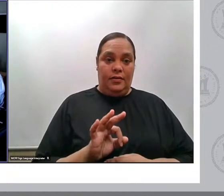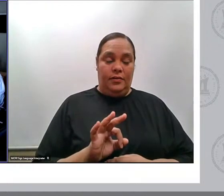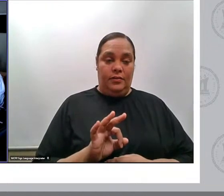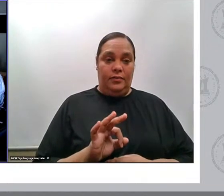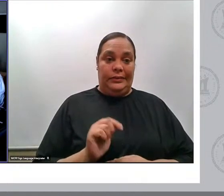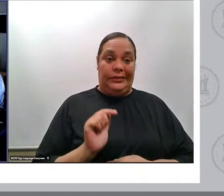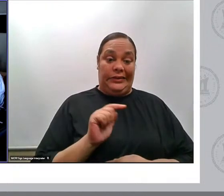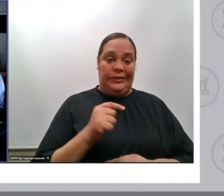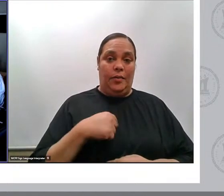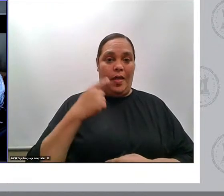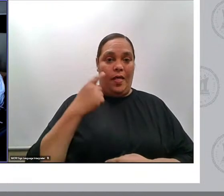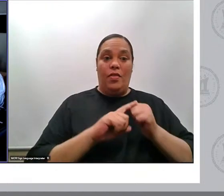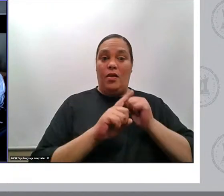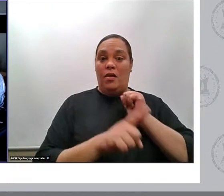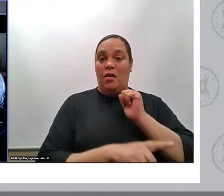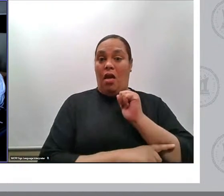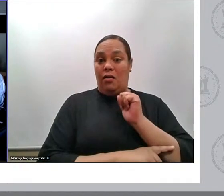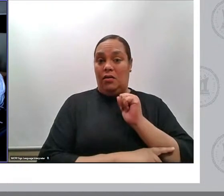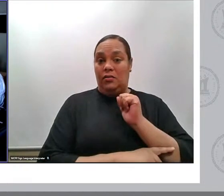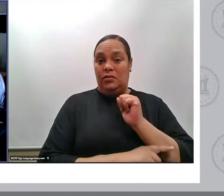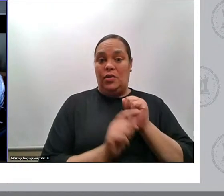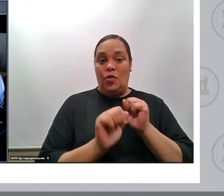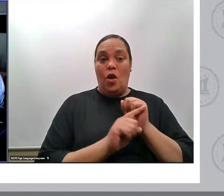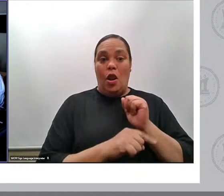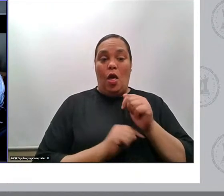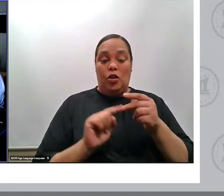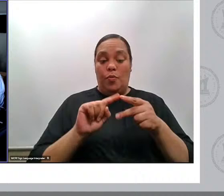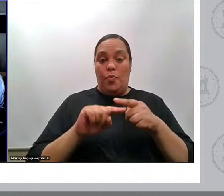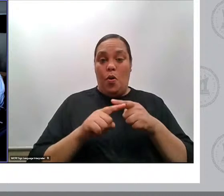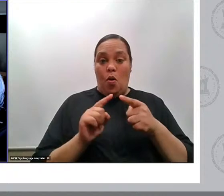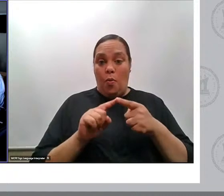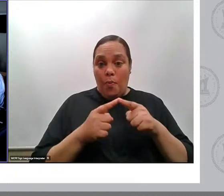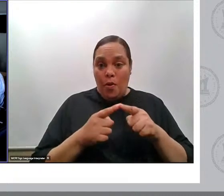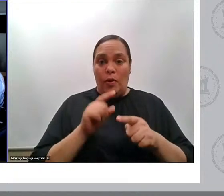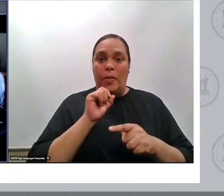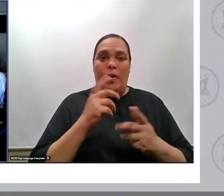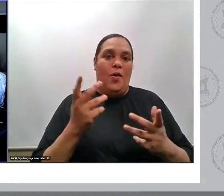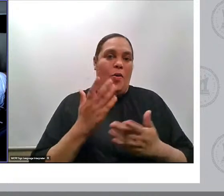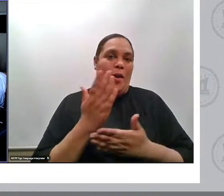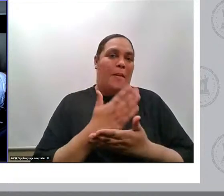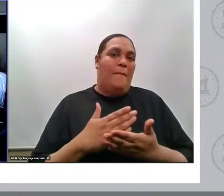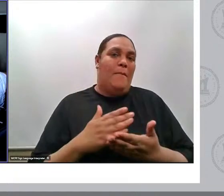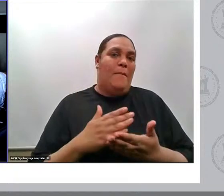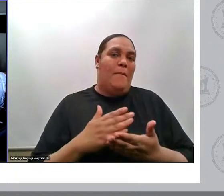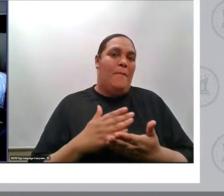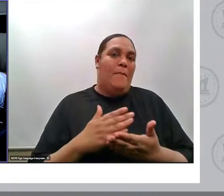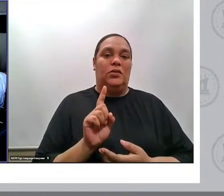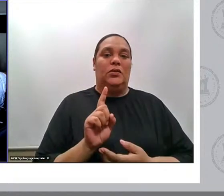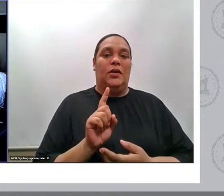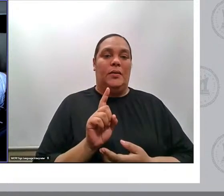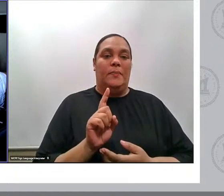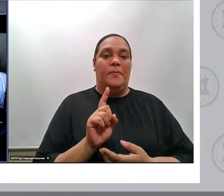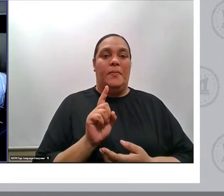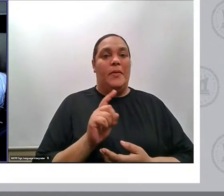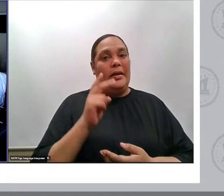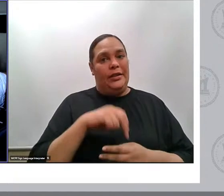where I think the last bullet, where part of what must be looked at as a point